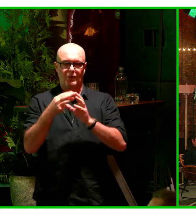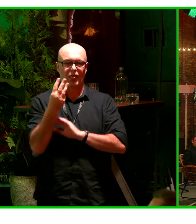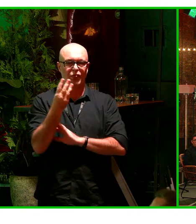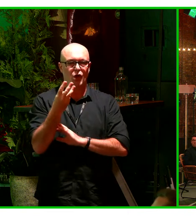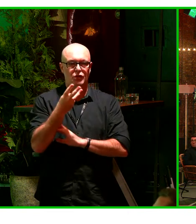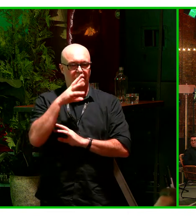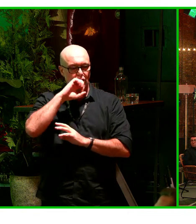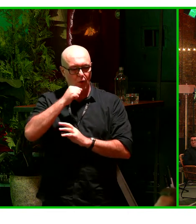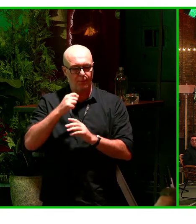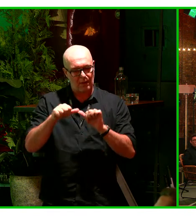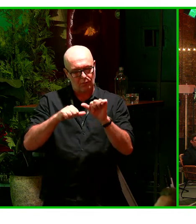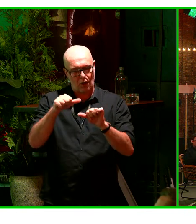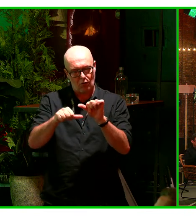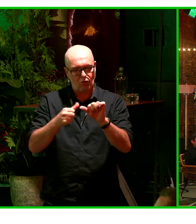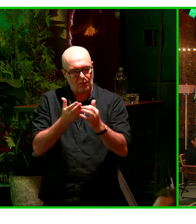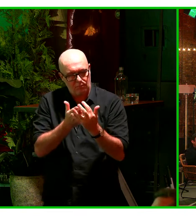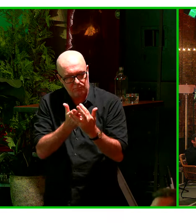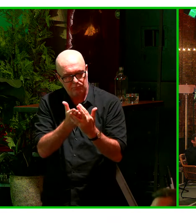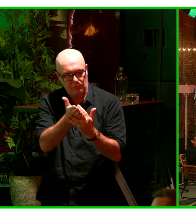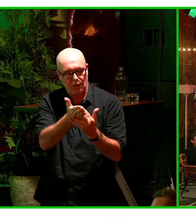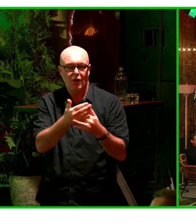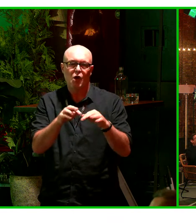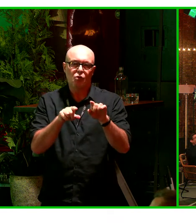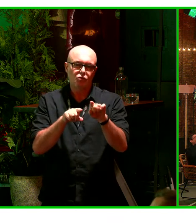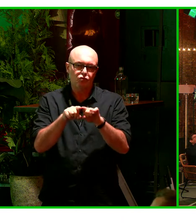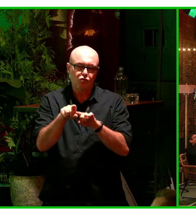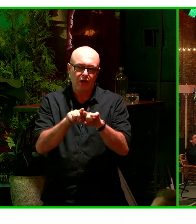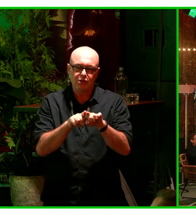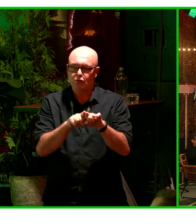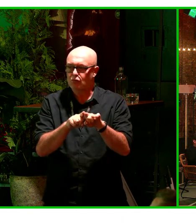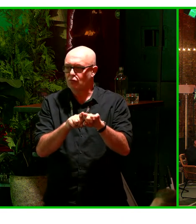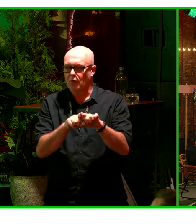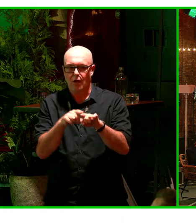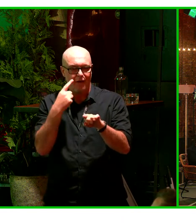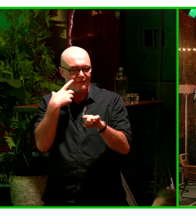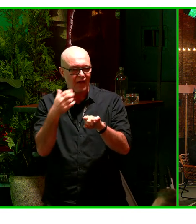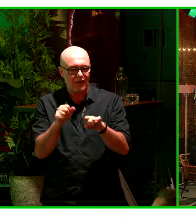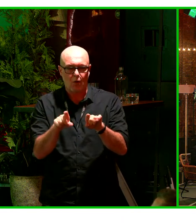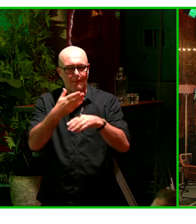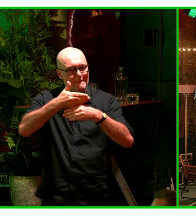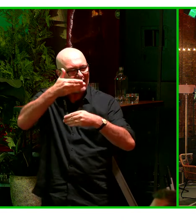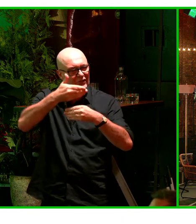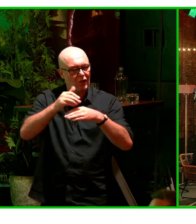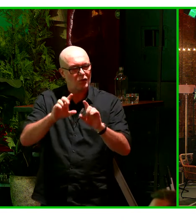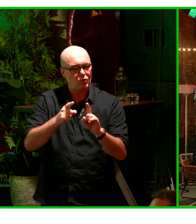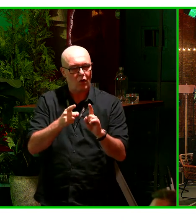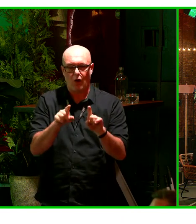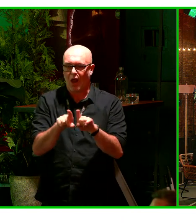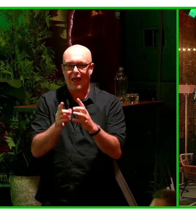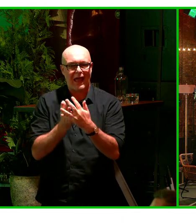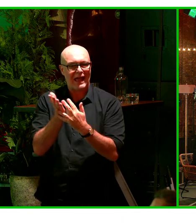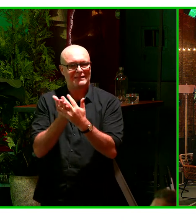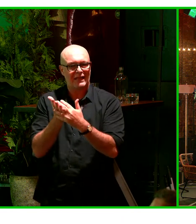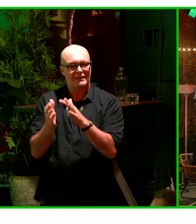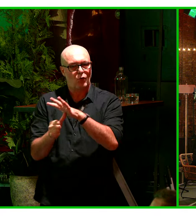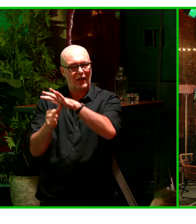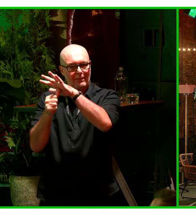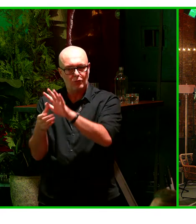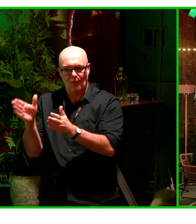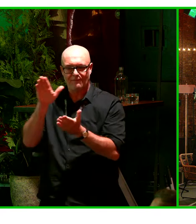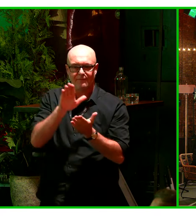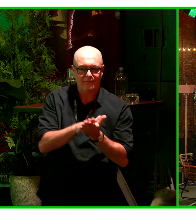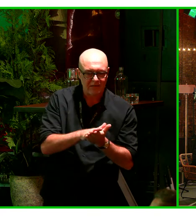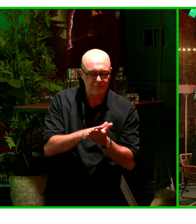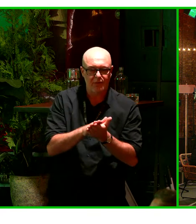through that program. So what we're doing is trying to address some of the constraining factors, things like access to capital investment, early product